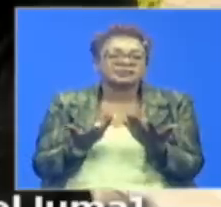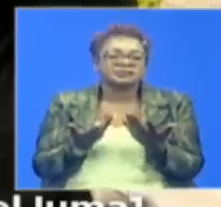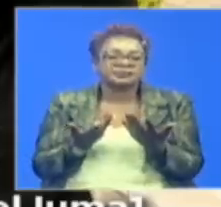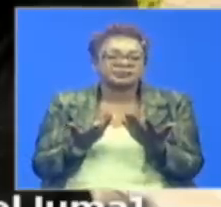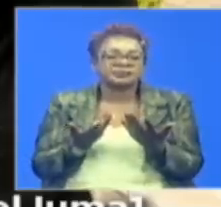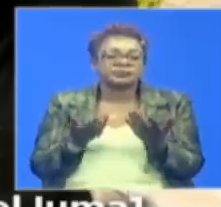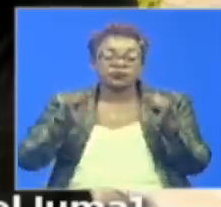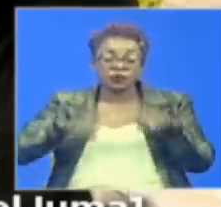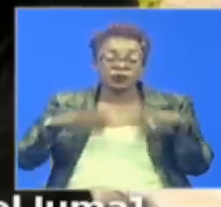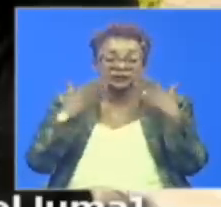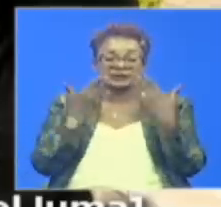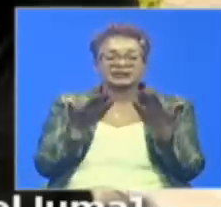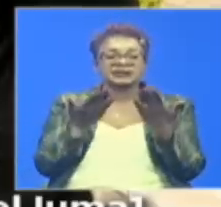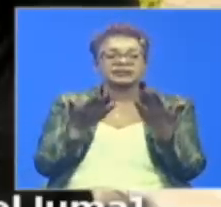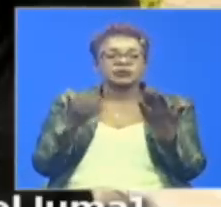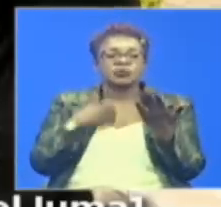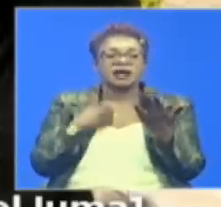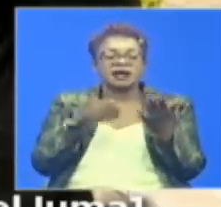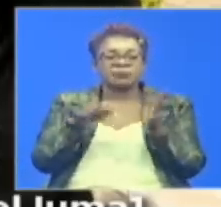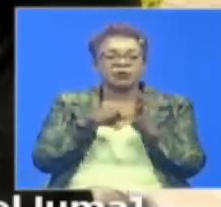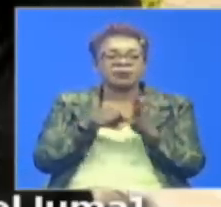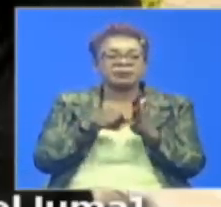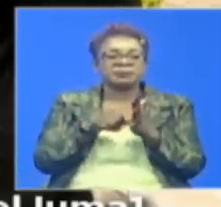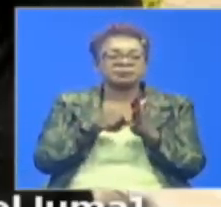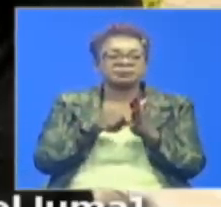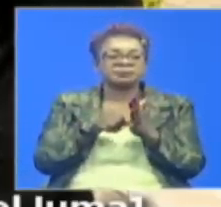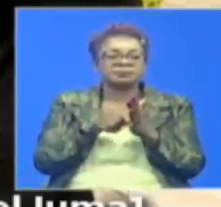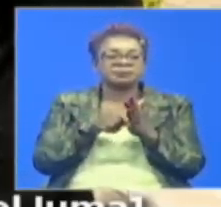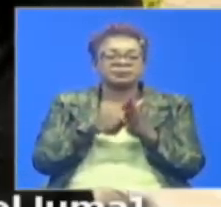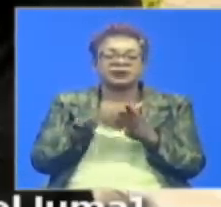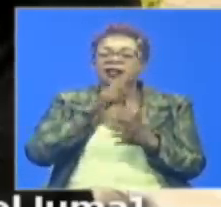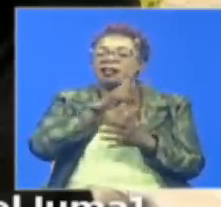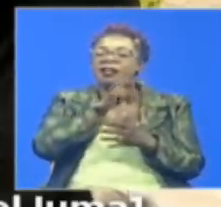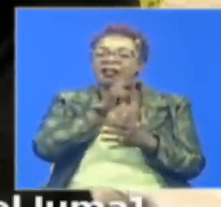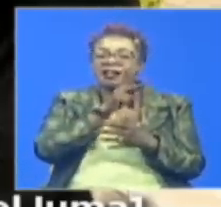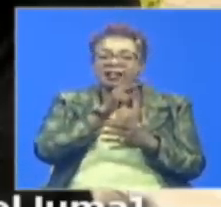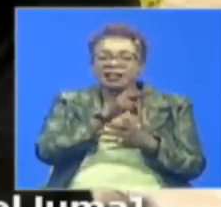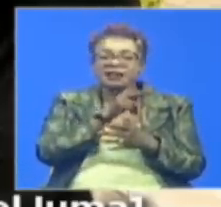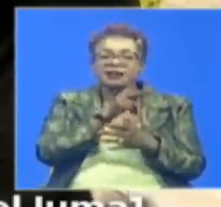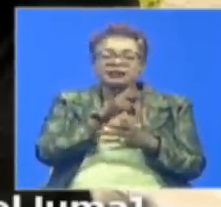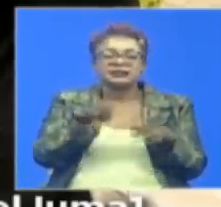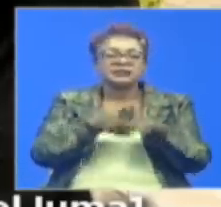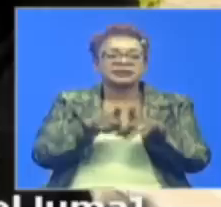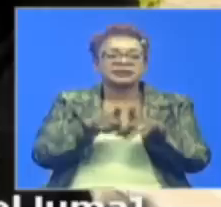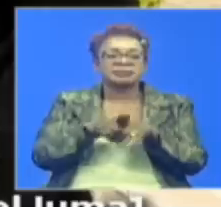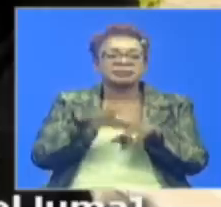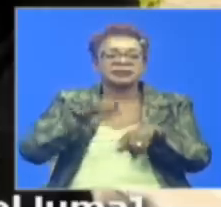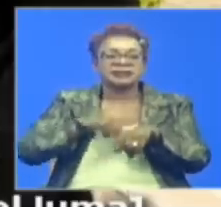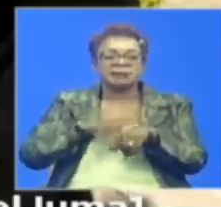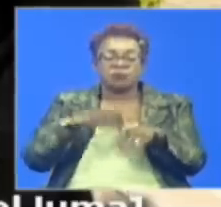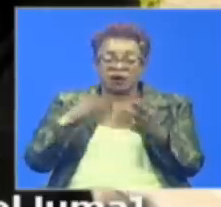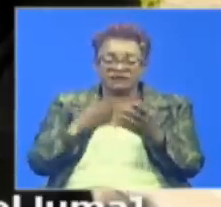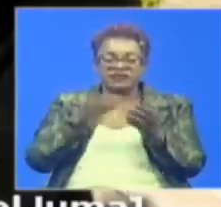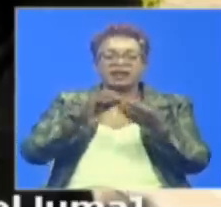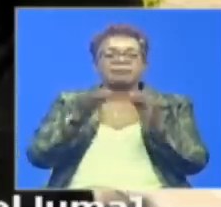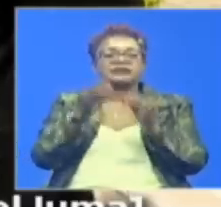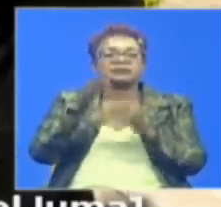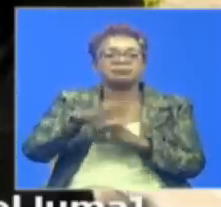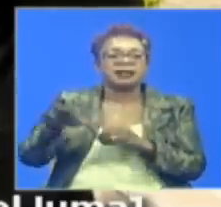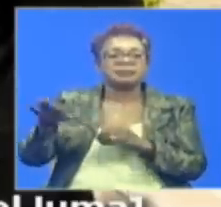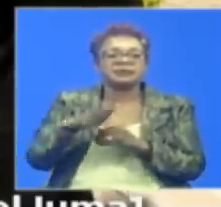see there was a raise in tax, there was a hacking. At the even when we will hand these numbers in parliament, at the